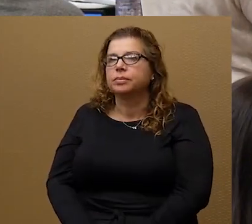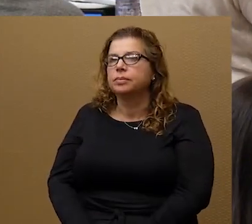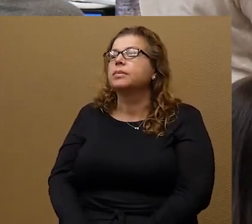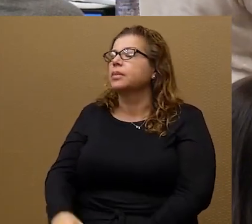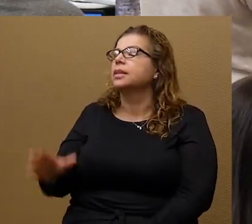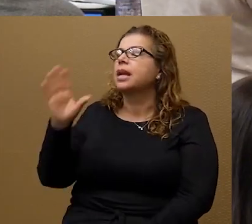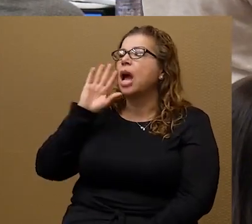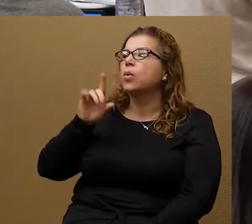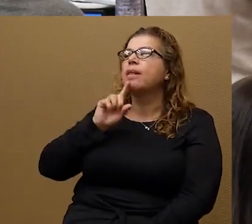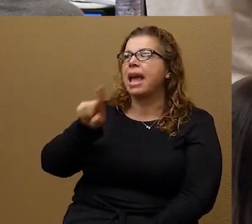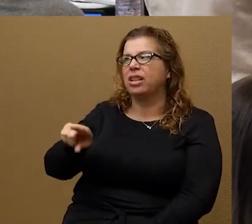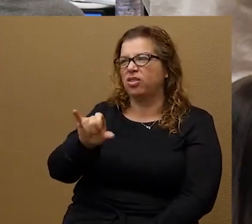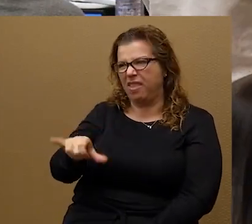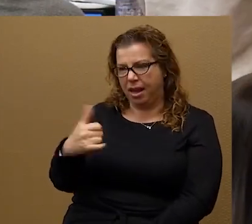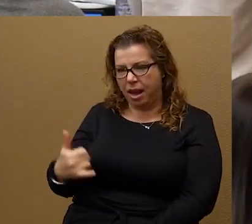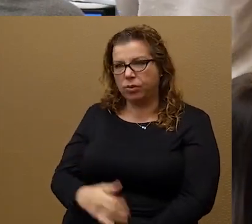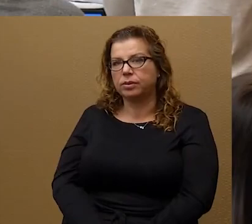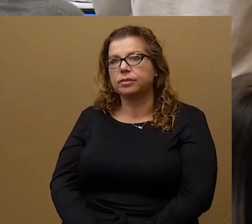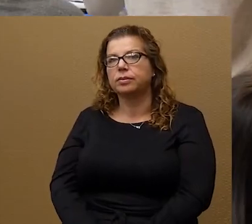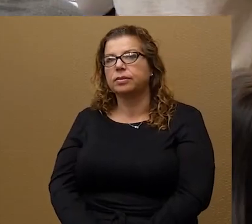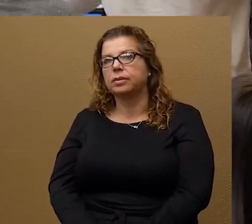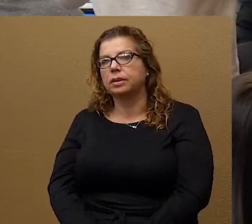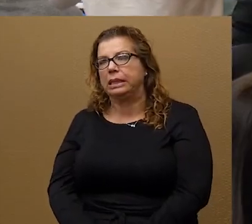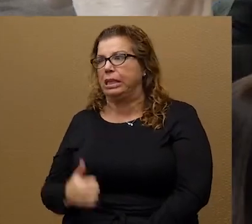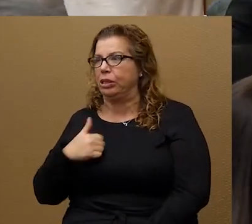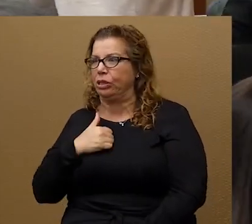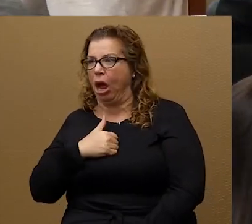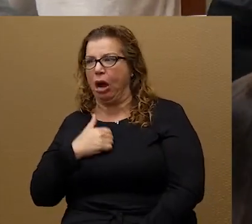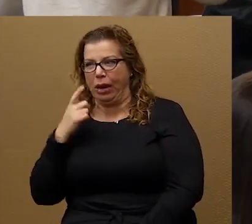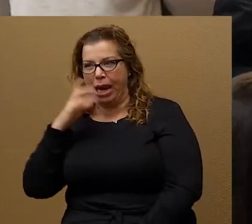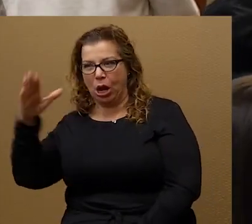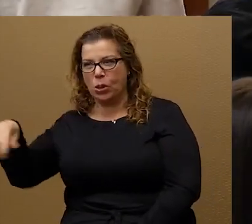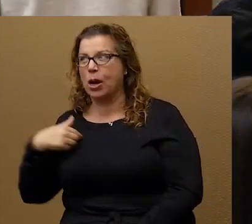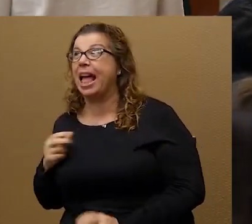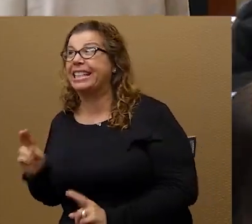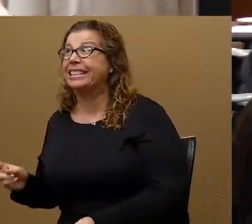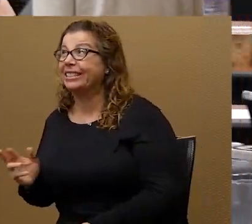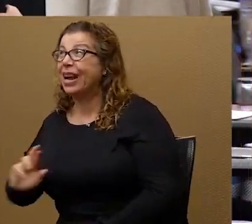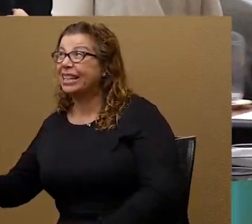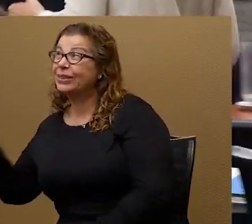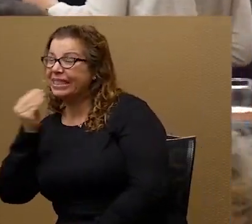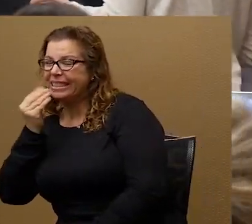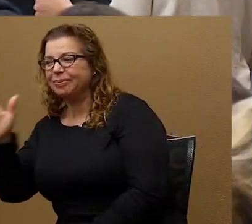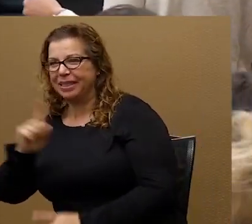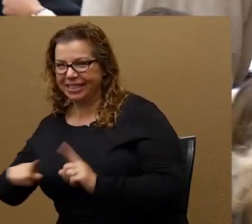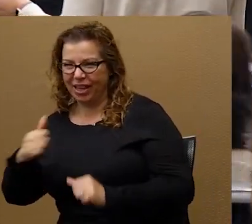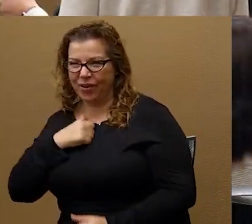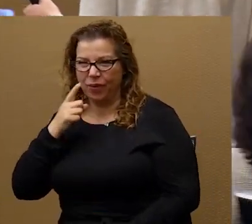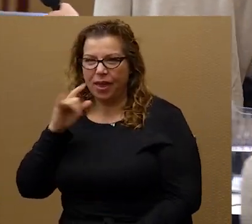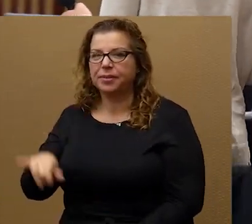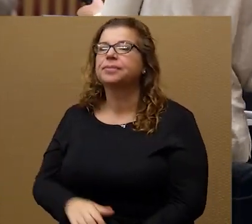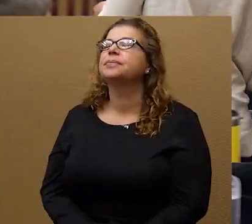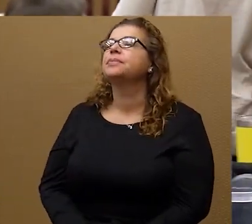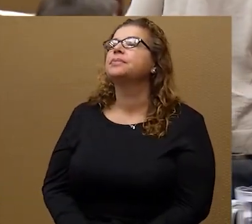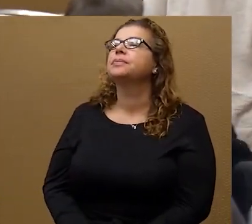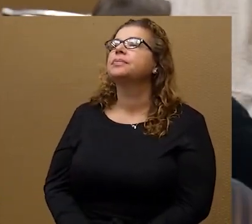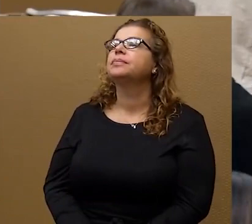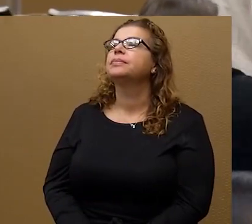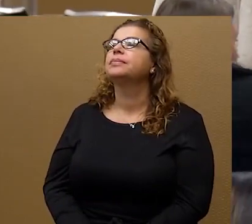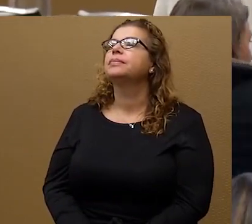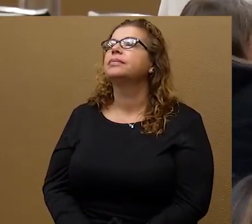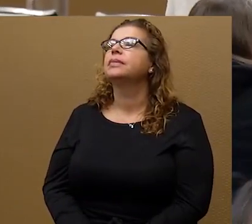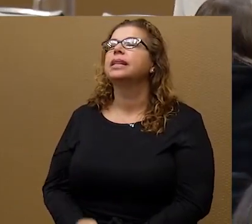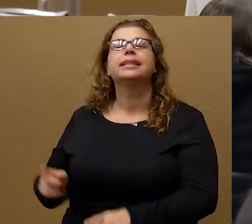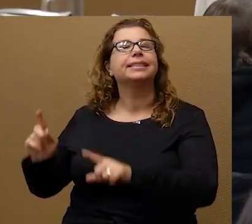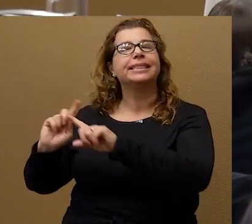now. Sorry to keep everybody from lunch. Okay, so it's